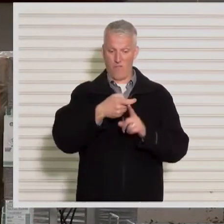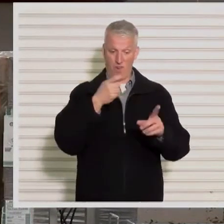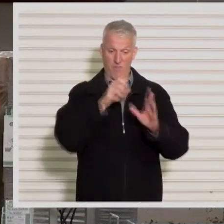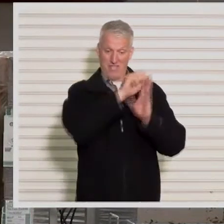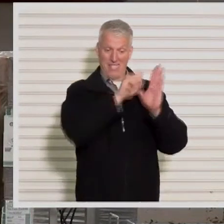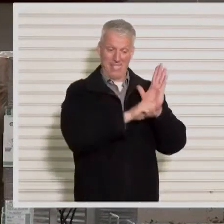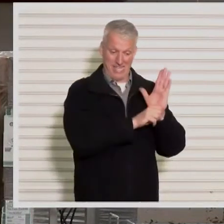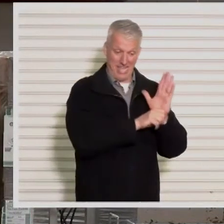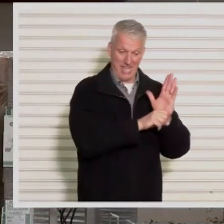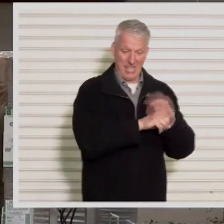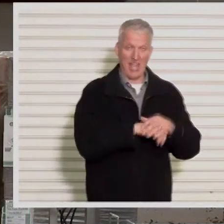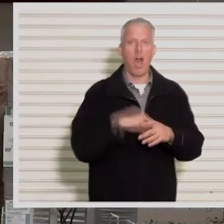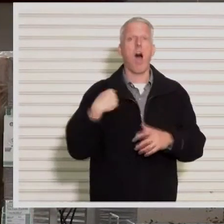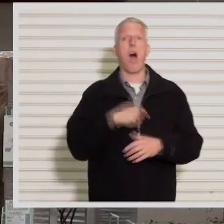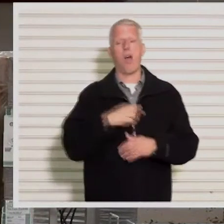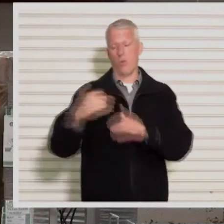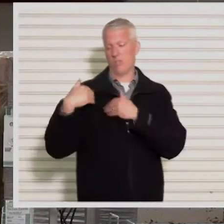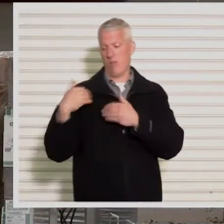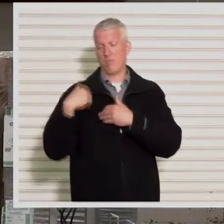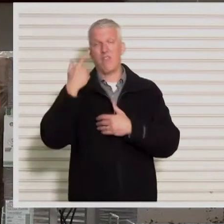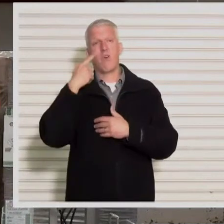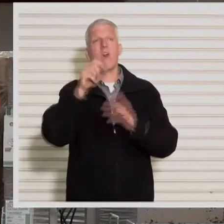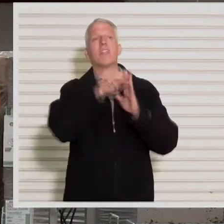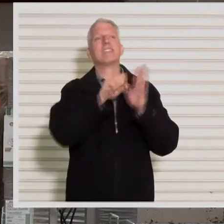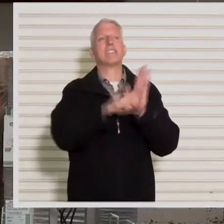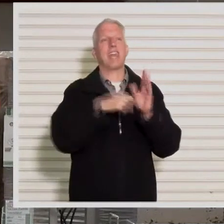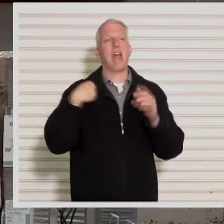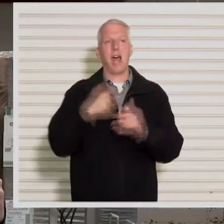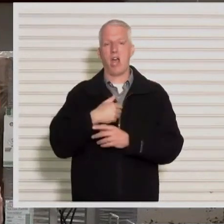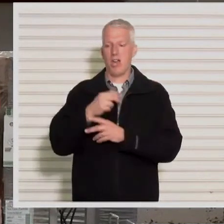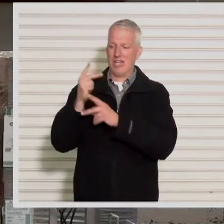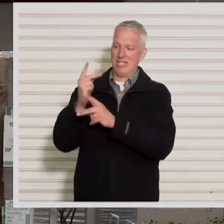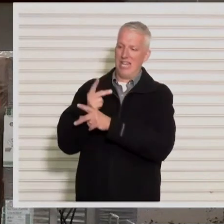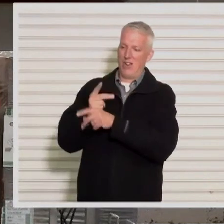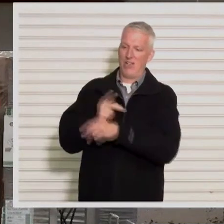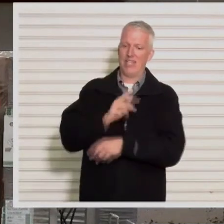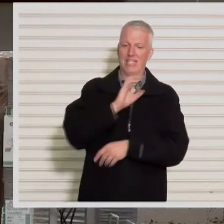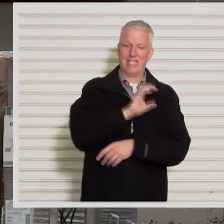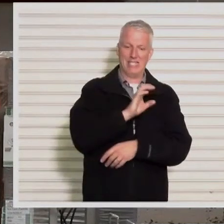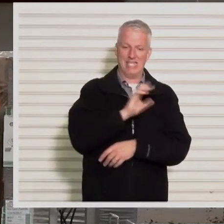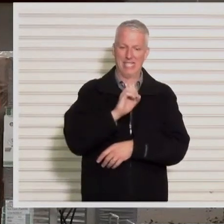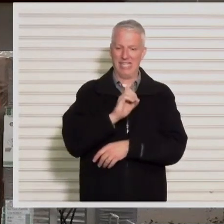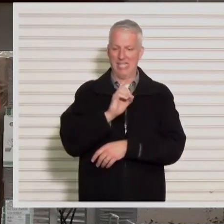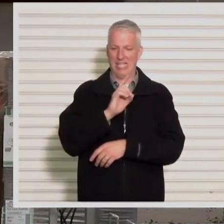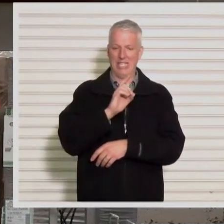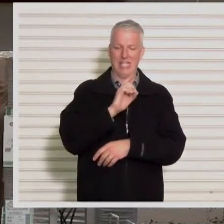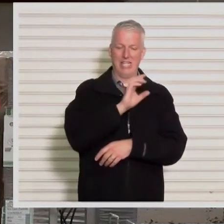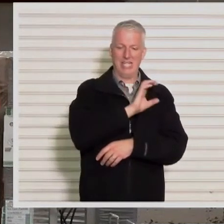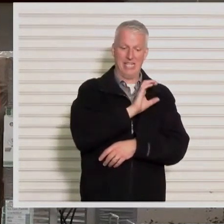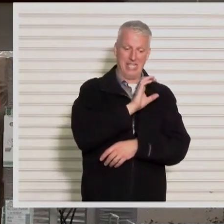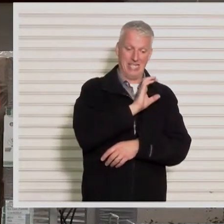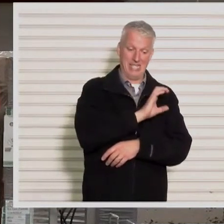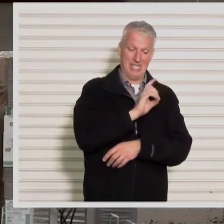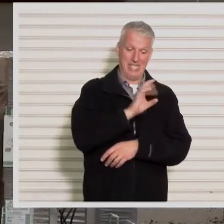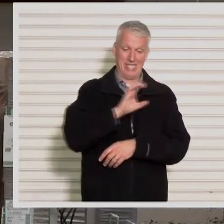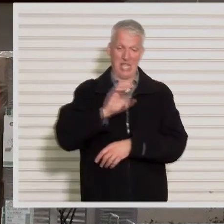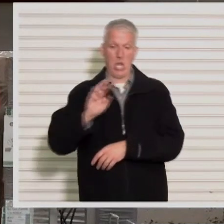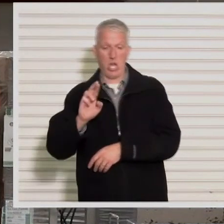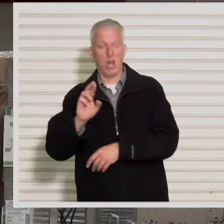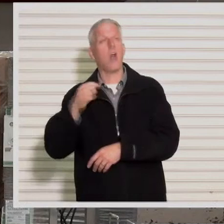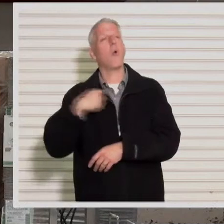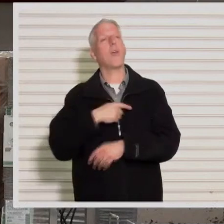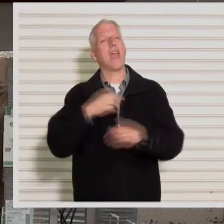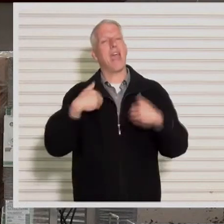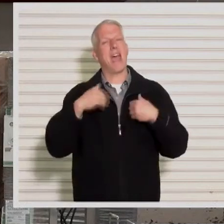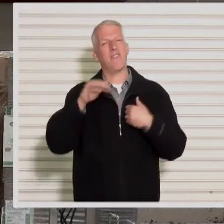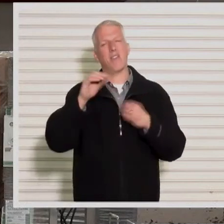our responsibilities specifically and our stewardship at CDCR and what the state of California has done. We have little